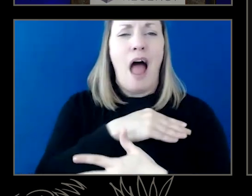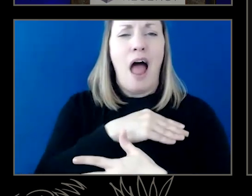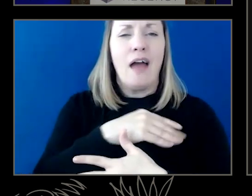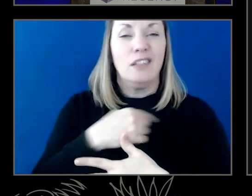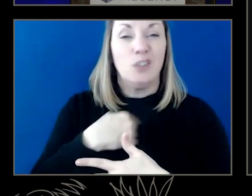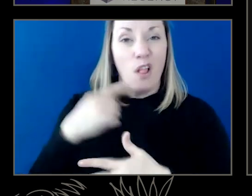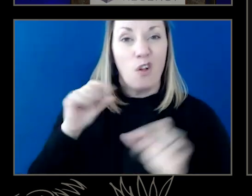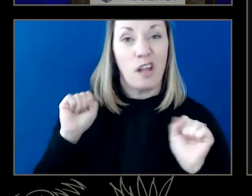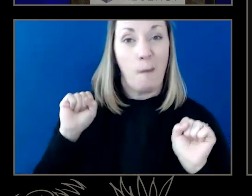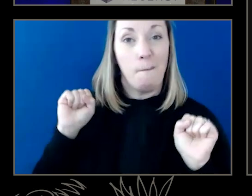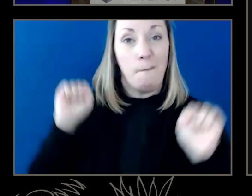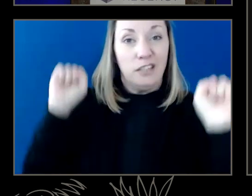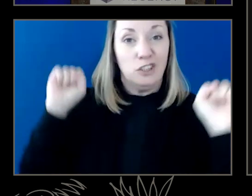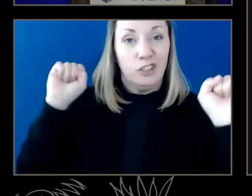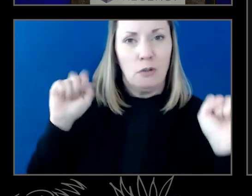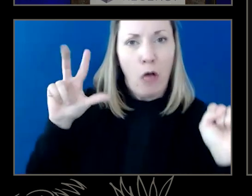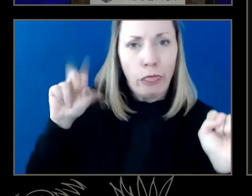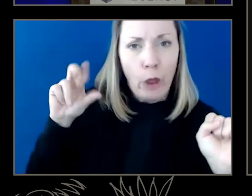30 pounds?